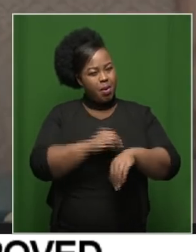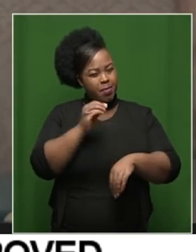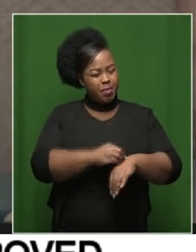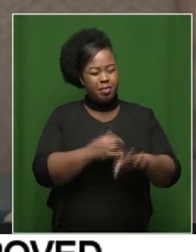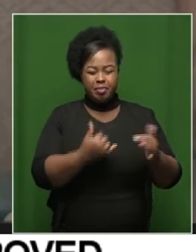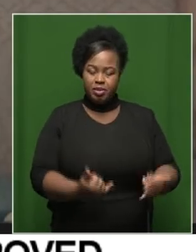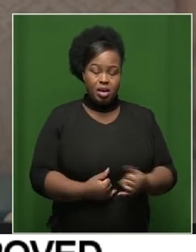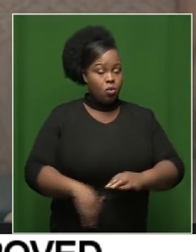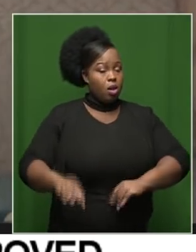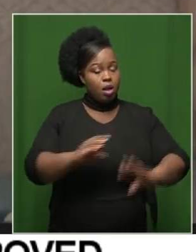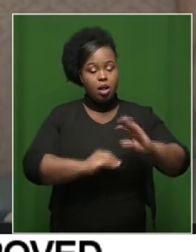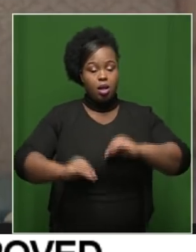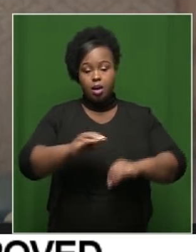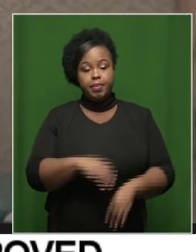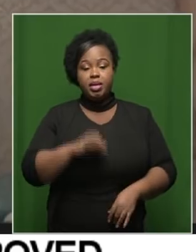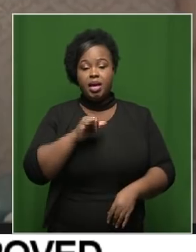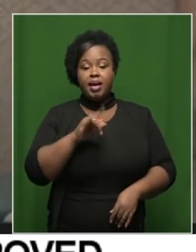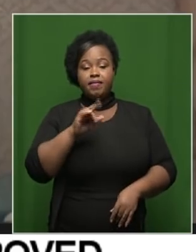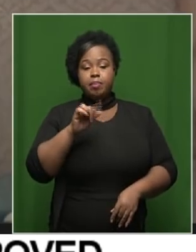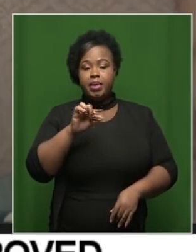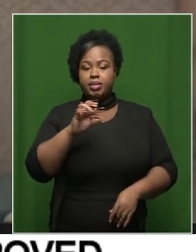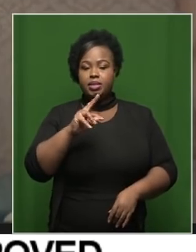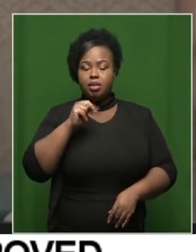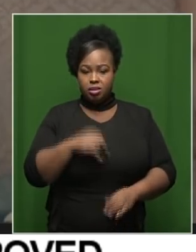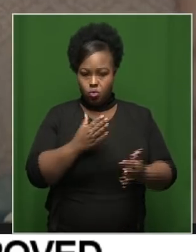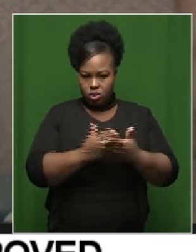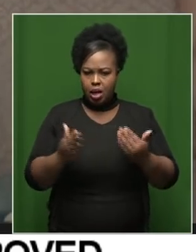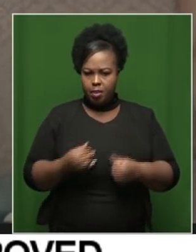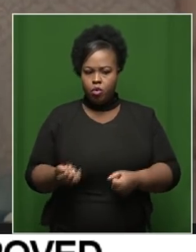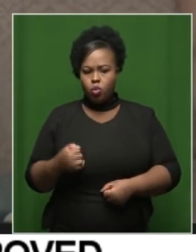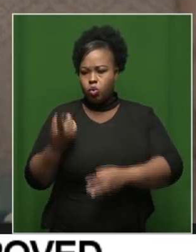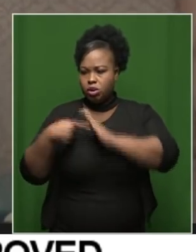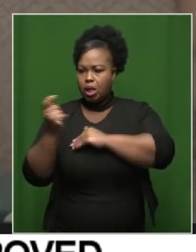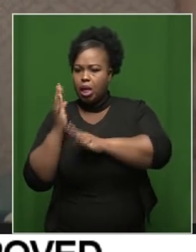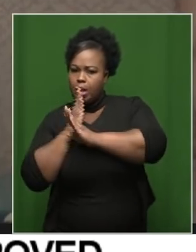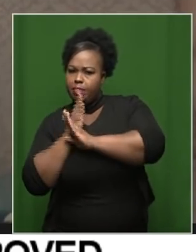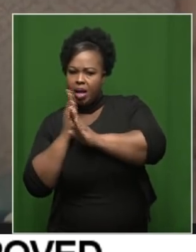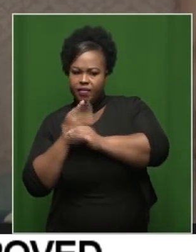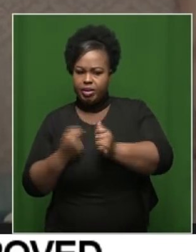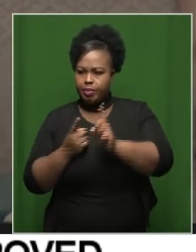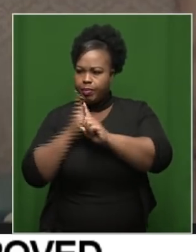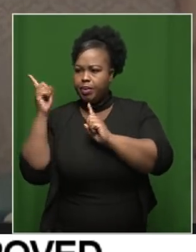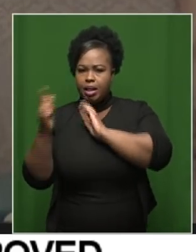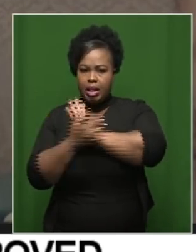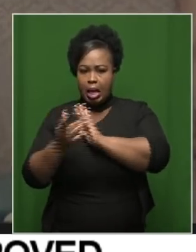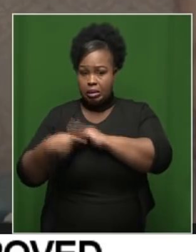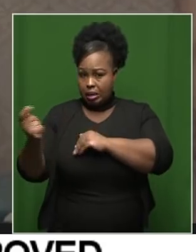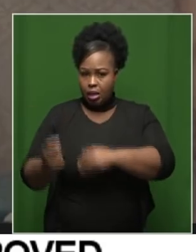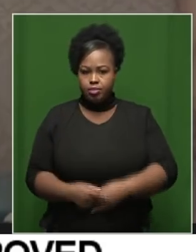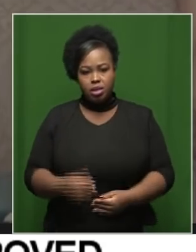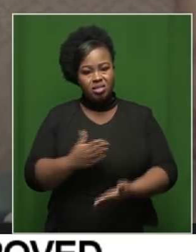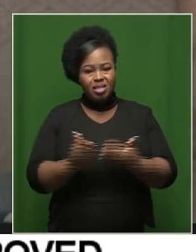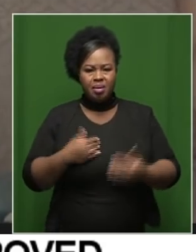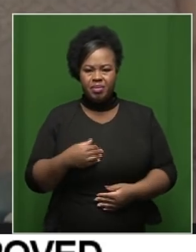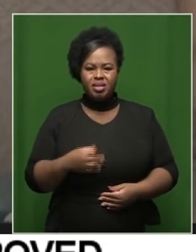so much talk around ivermectin now, there's a black market for it as well. And what I'm understanding and reading is that people are paying up